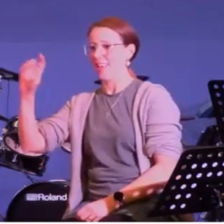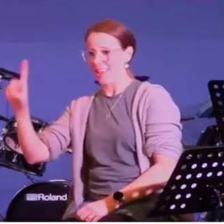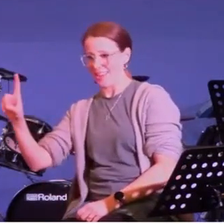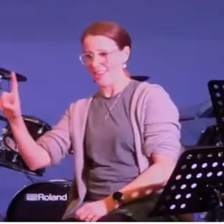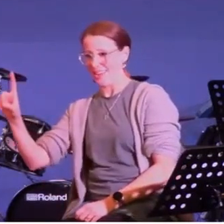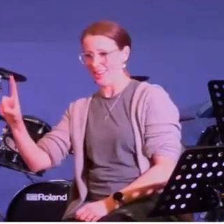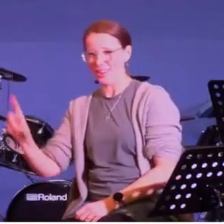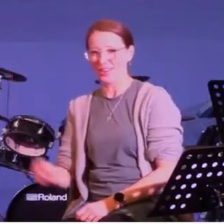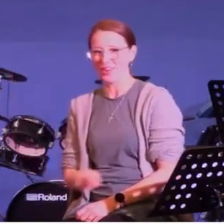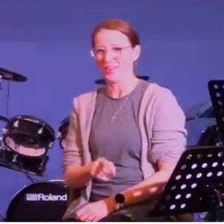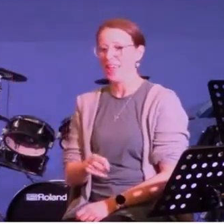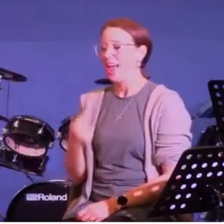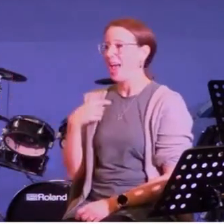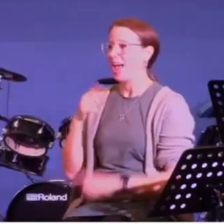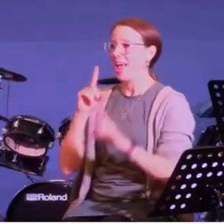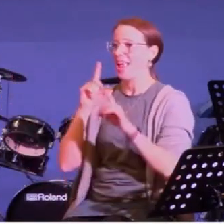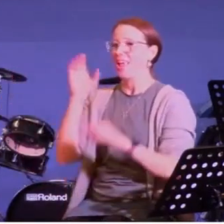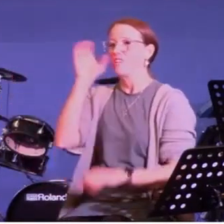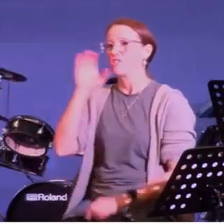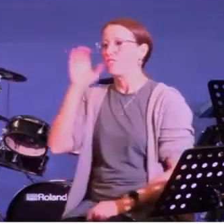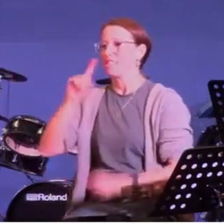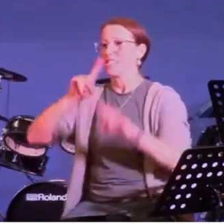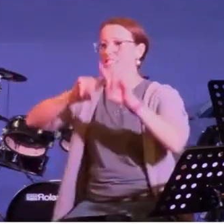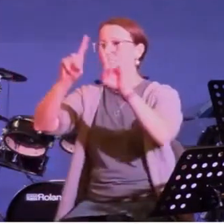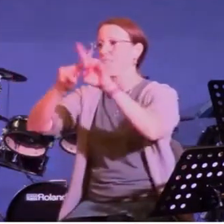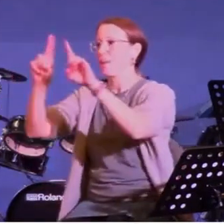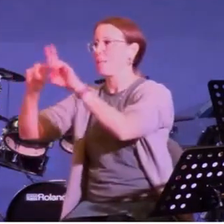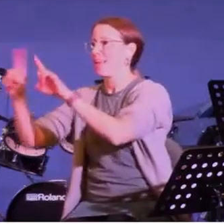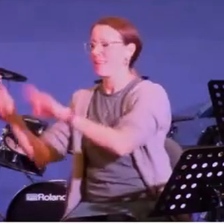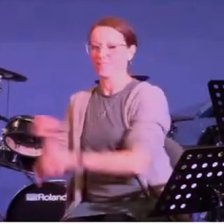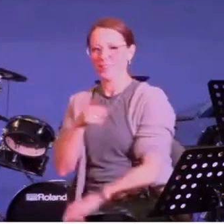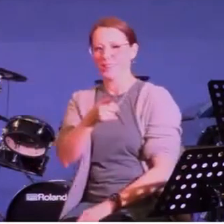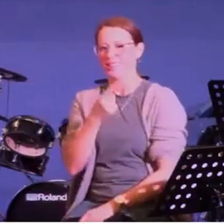Oregon, Astoria for some reason, and then...